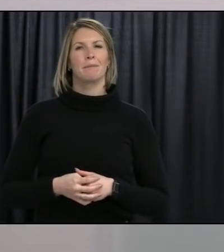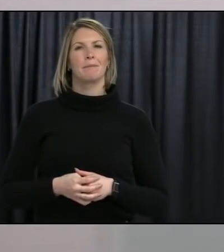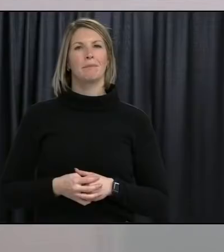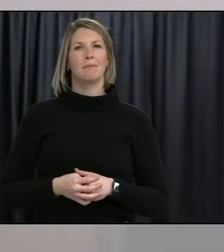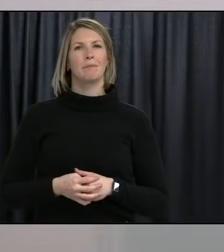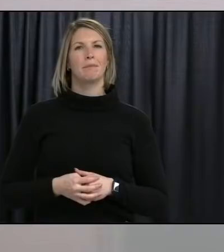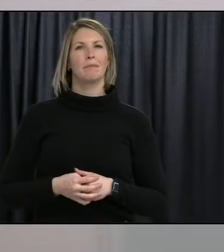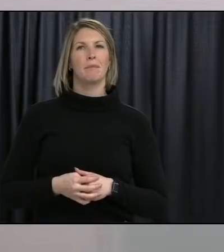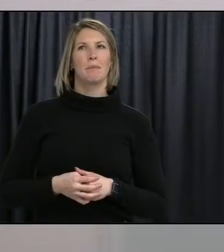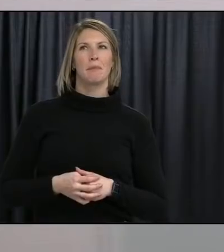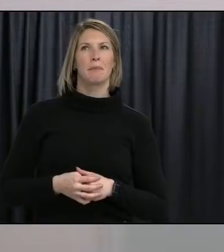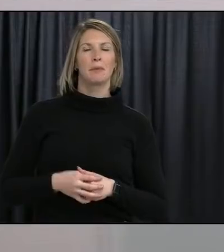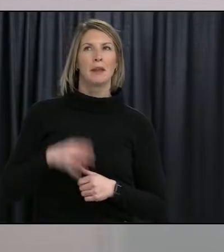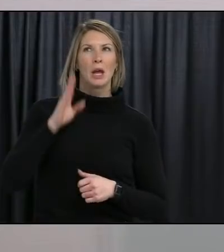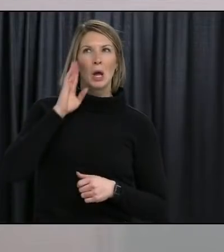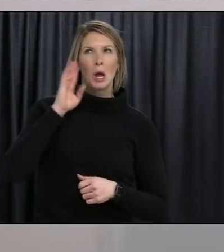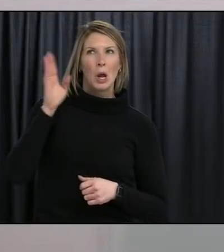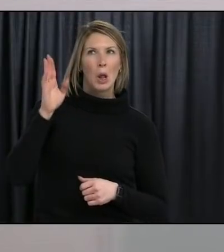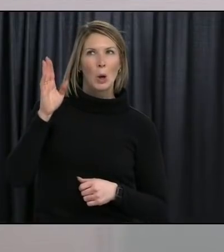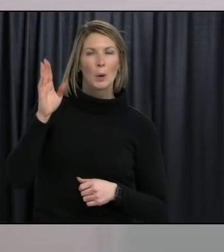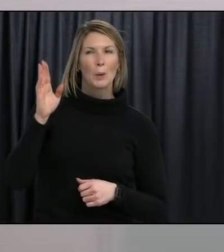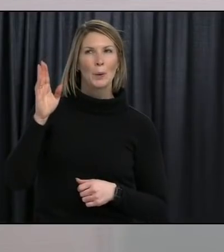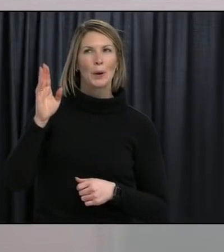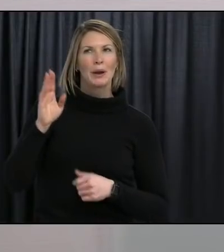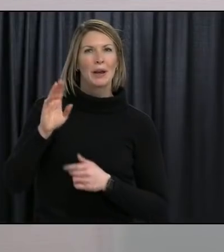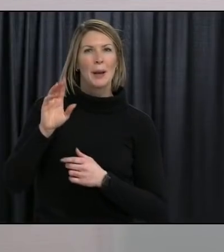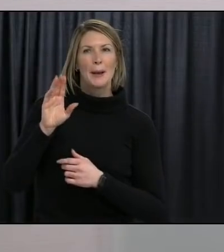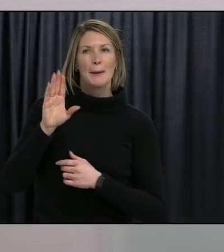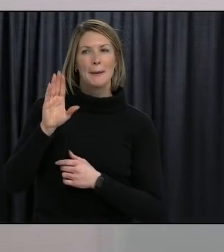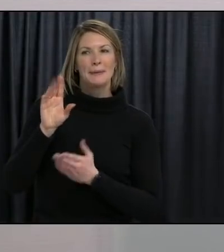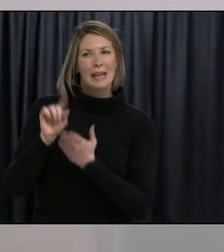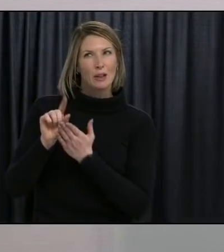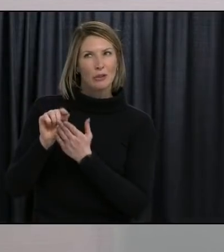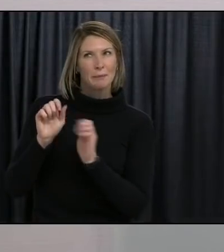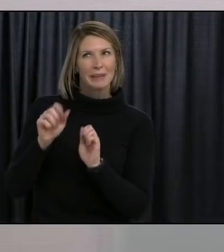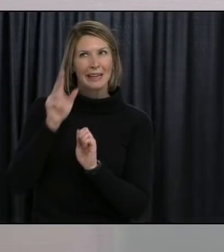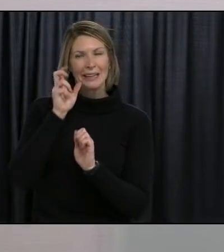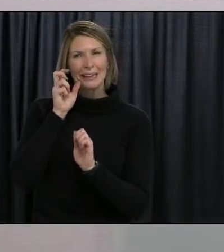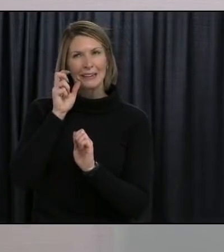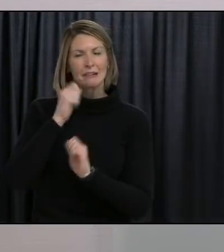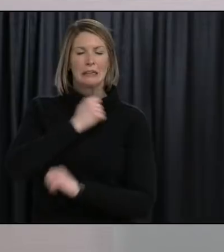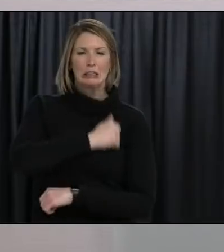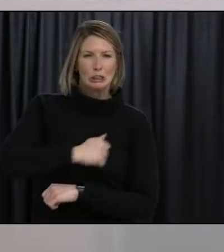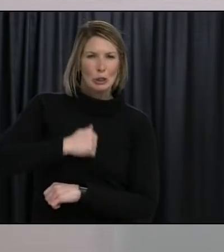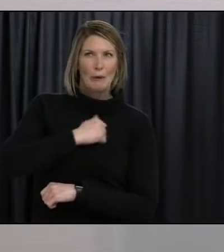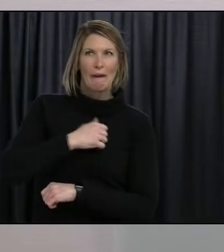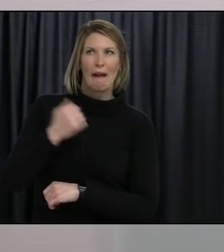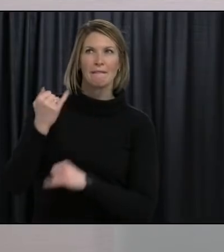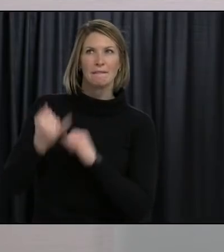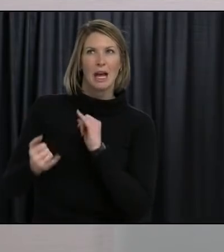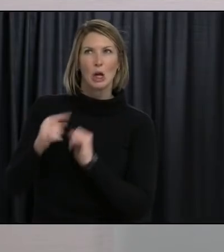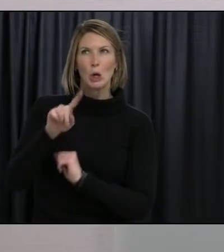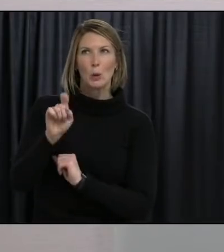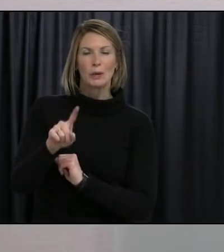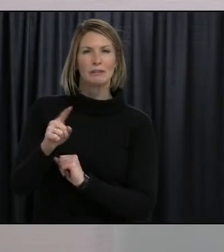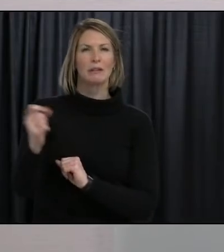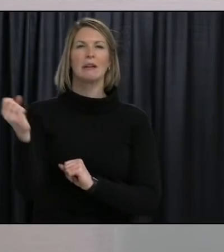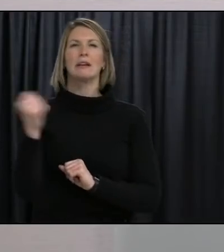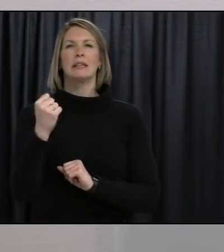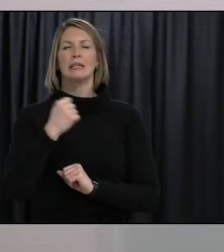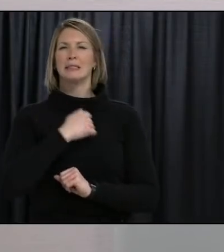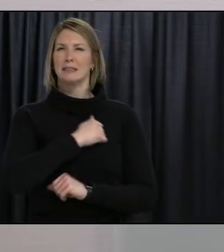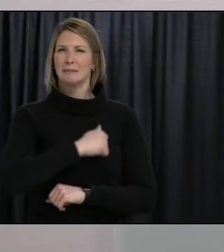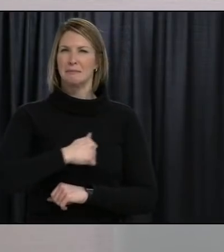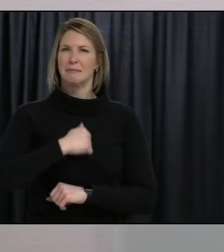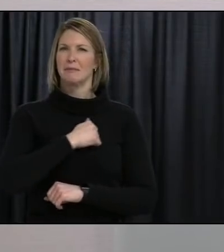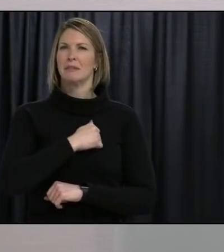Thank you. I'll try Barb one Hello? last time. Barb, are you there? Yes. I can hear you. Yes, Do you sorry have a about final that. question there? Yes, and I